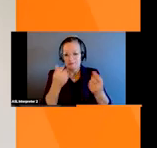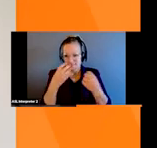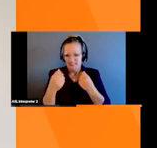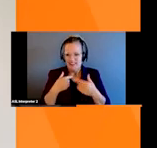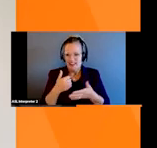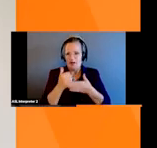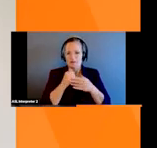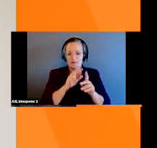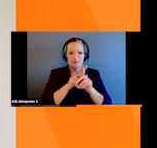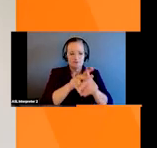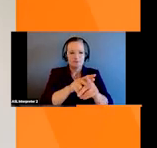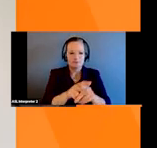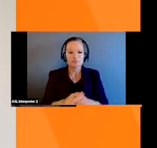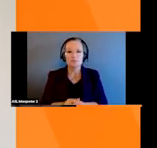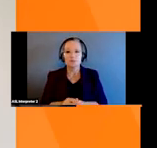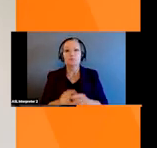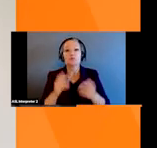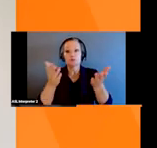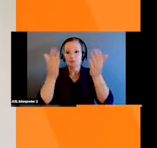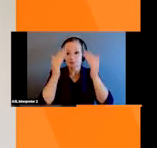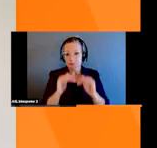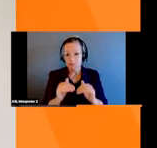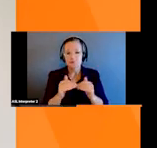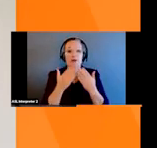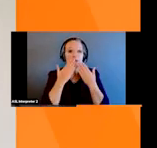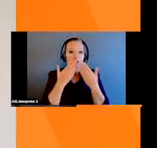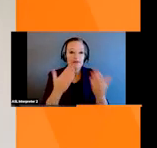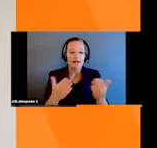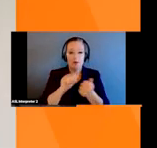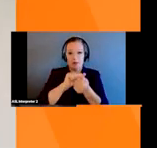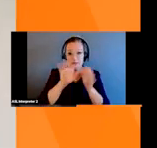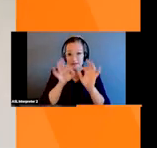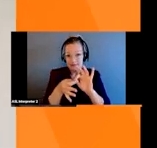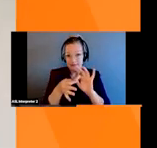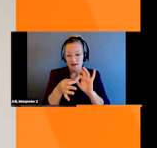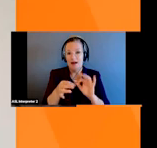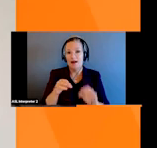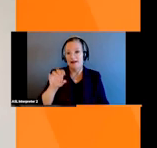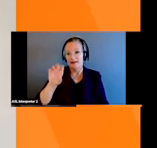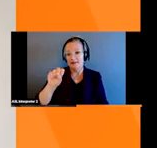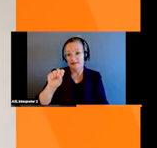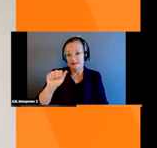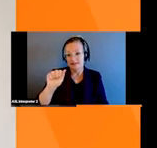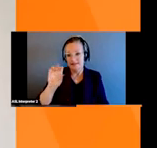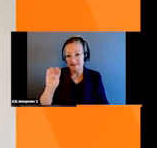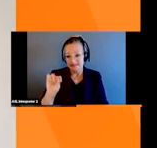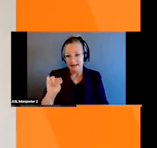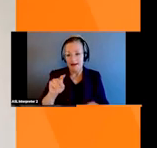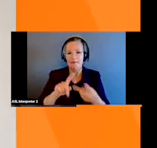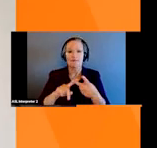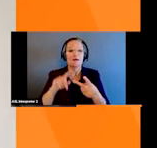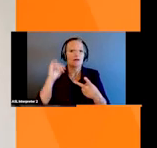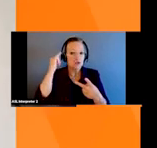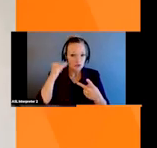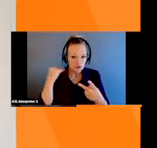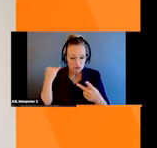interpreters, Samantha and Jeanette from Assign. And we will see you next month on